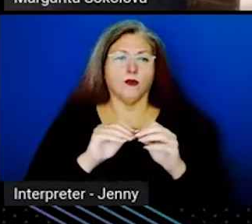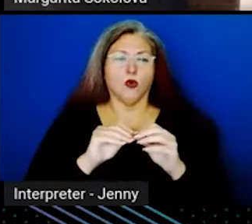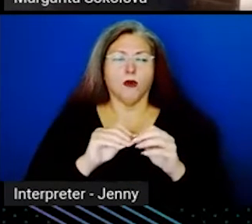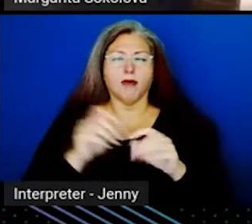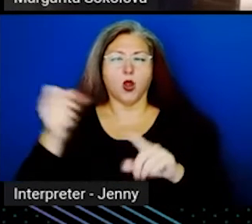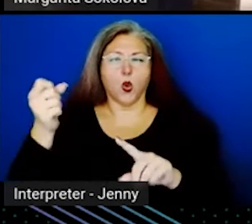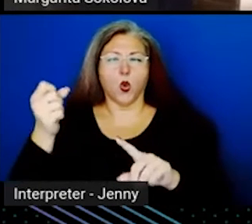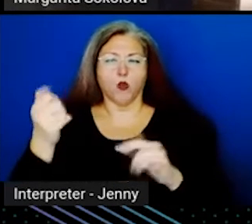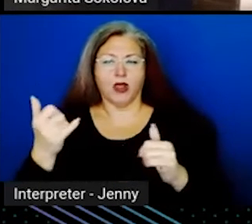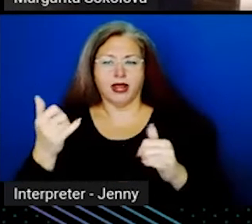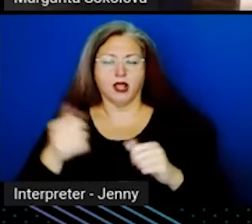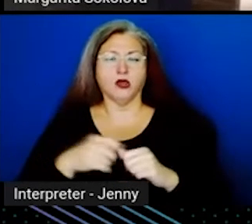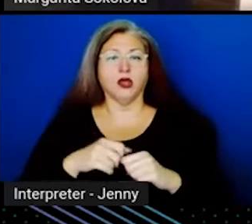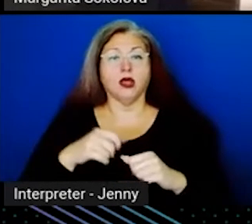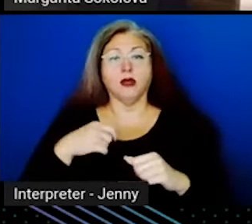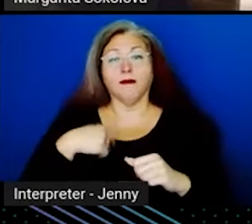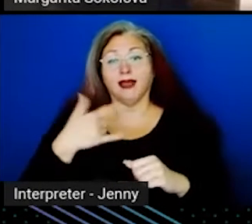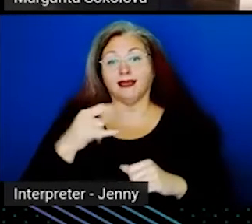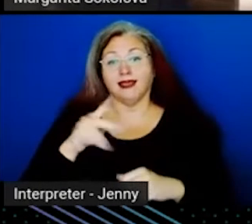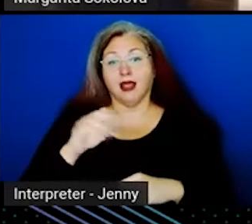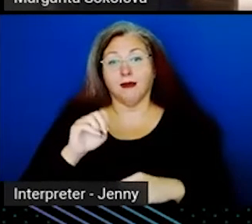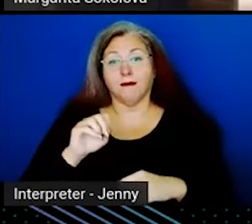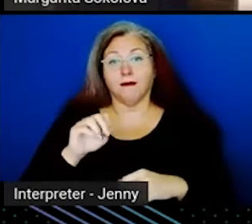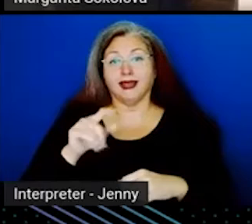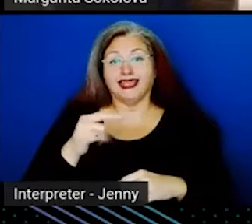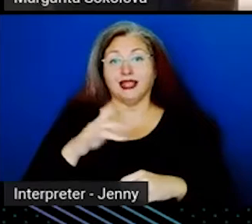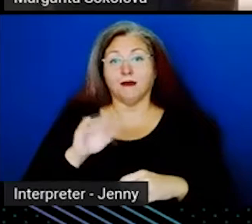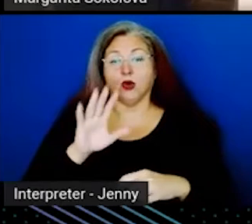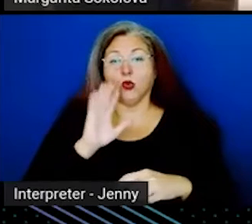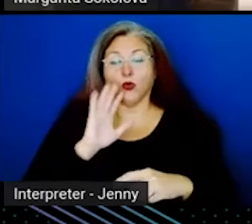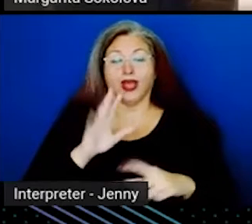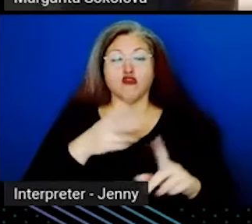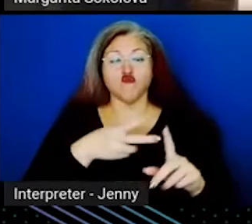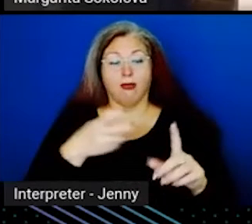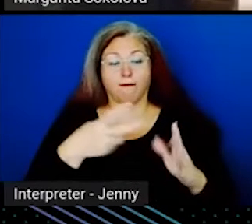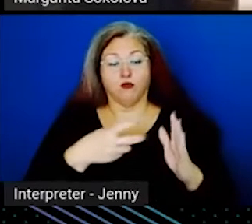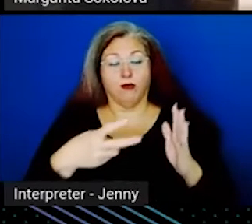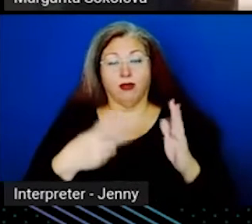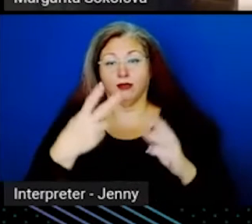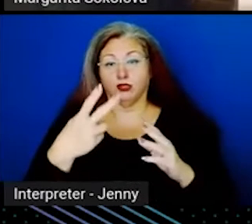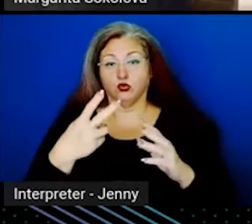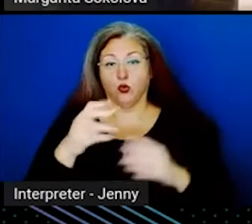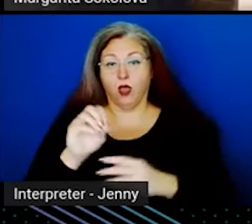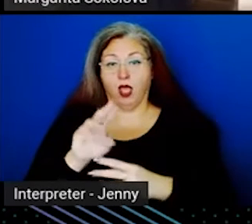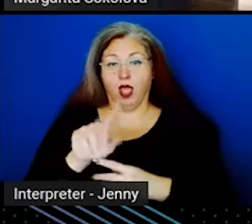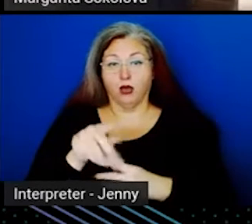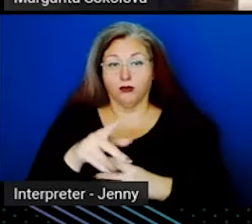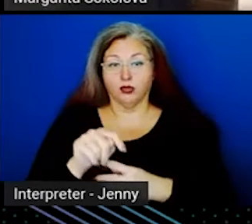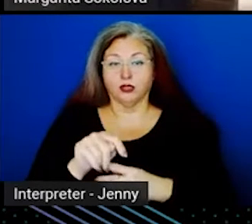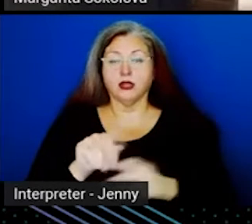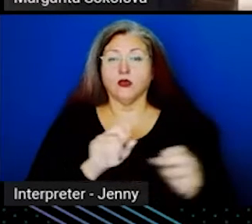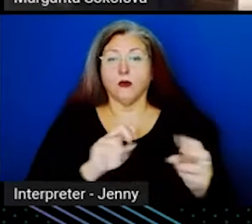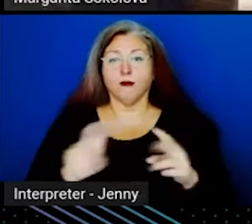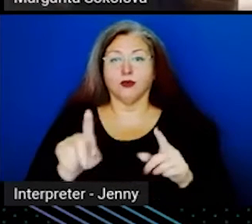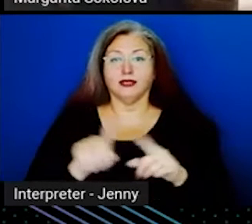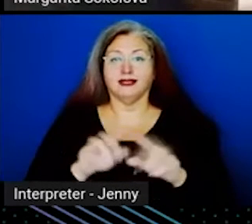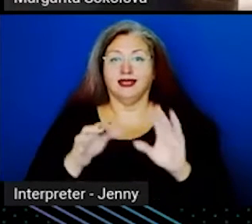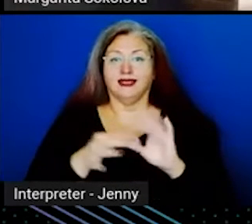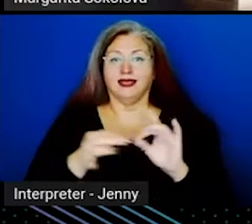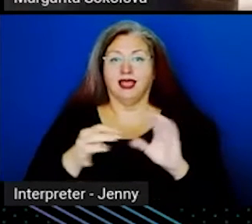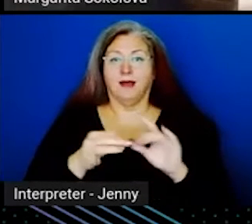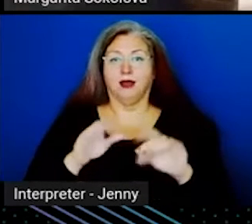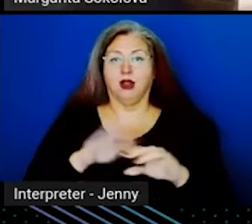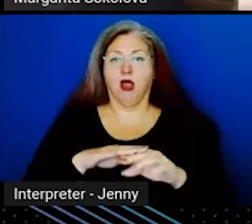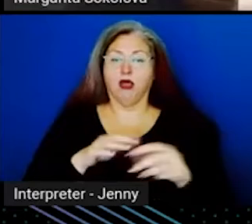but my GitHub action workflow actually grabs these two outputs and posts them as a comment on the pull